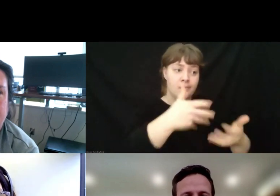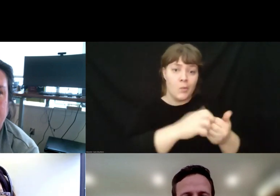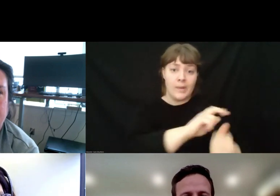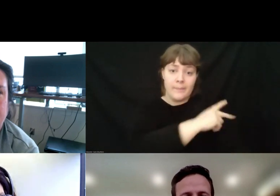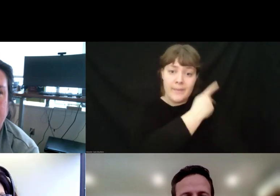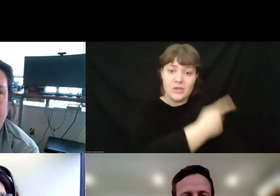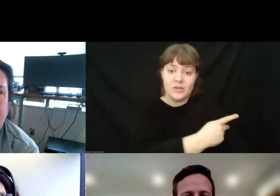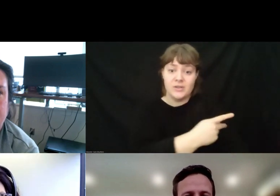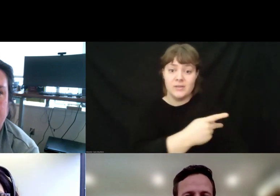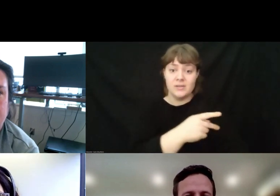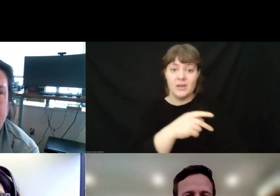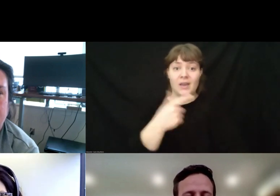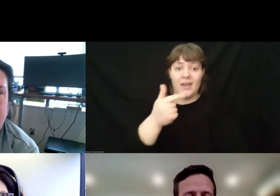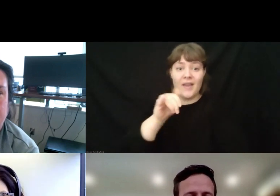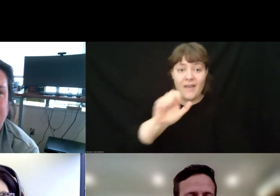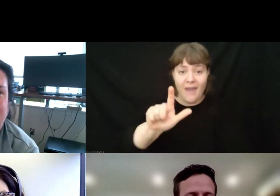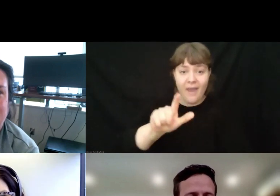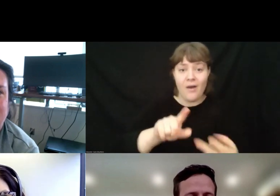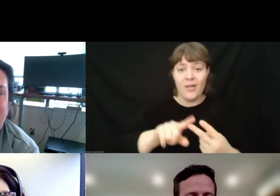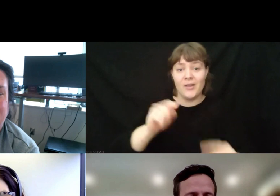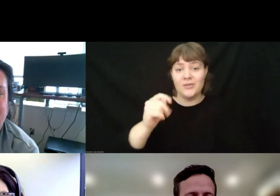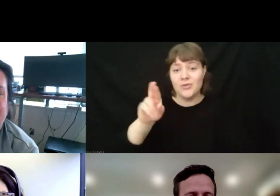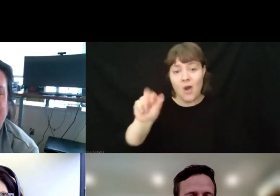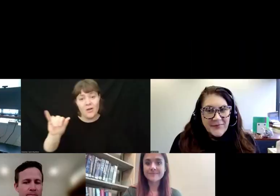and Gail and Tara as well.